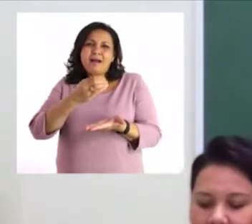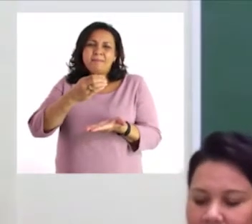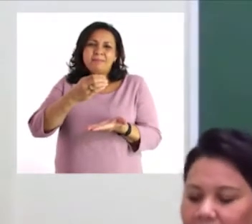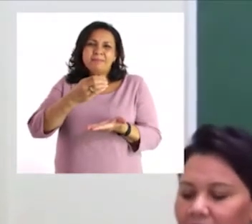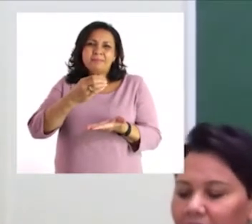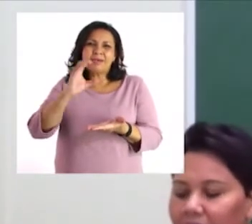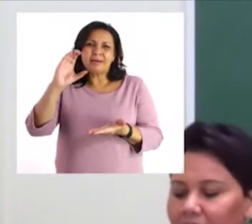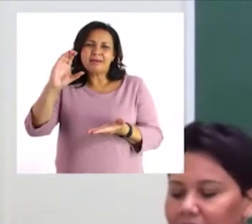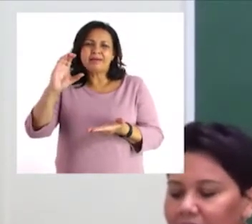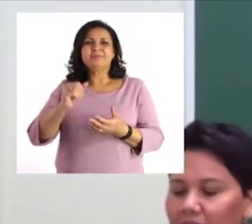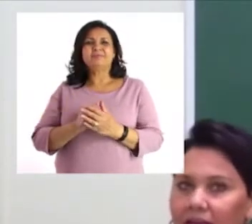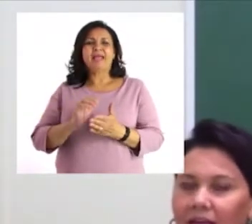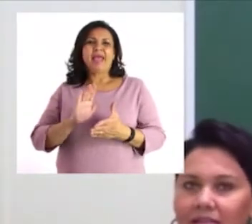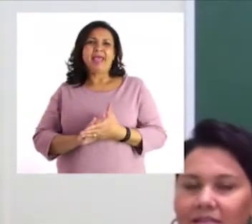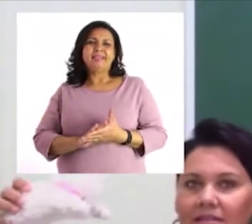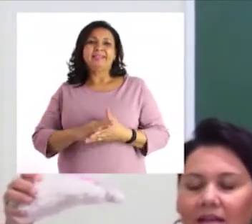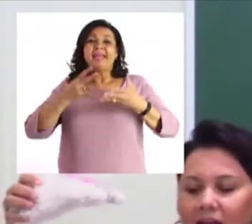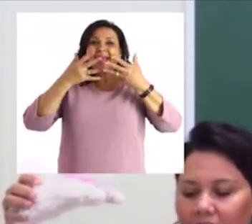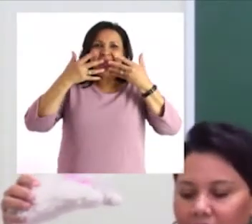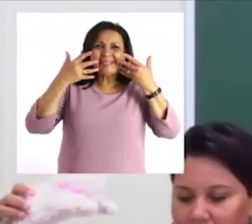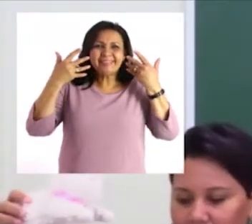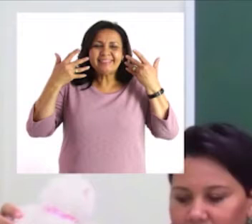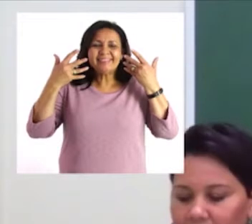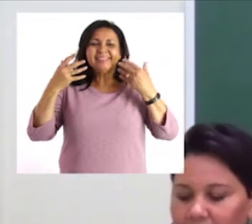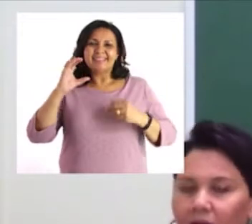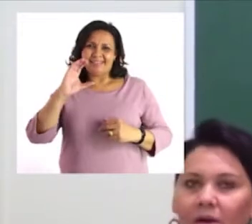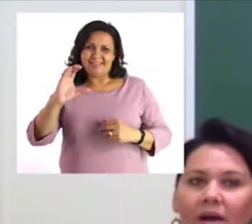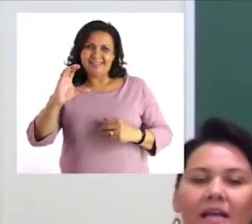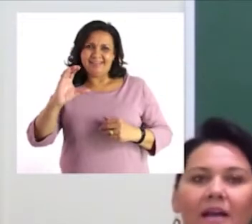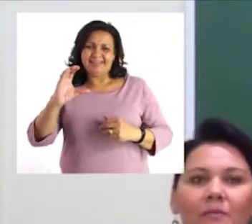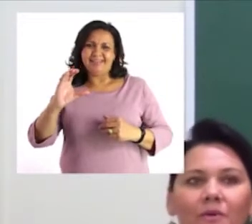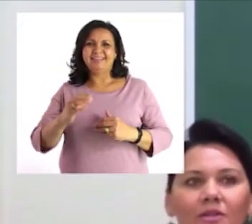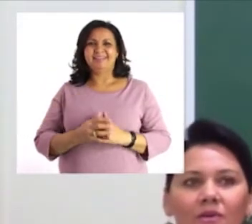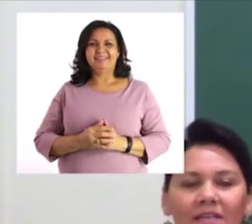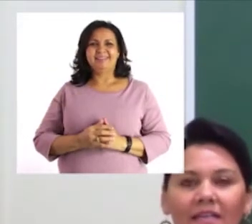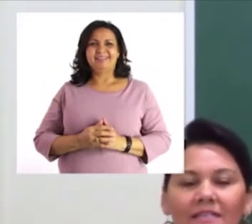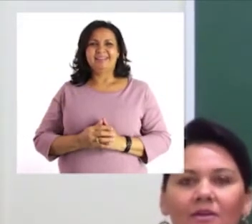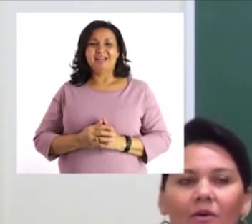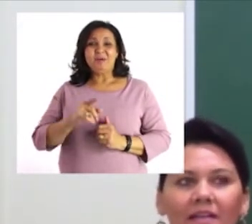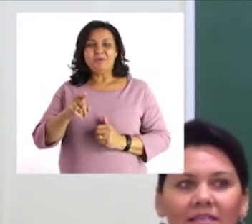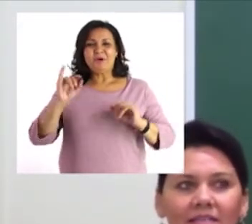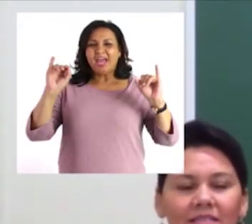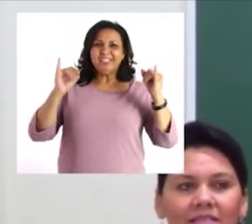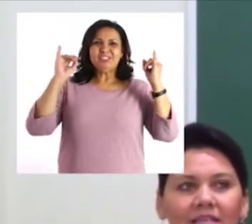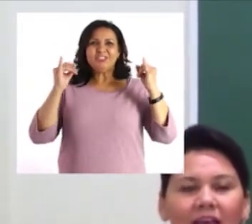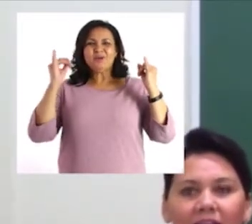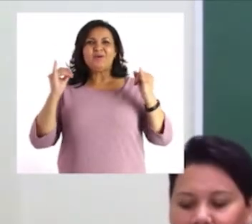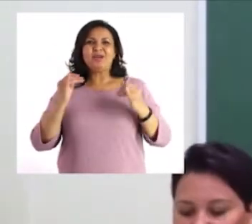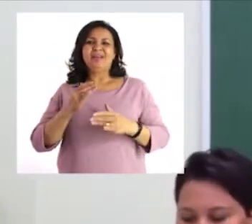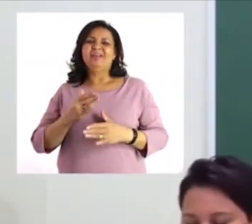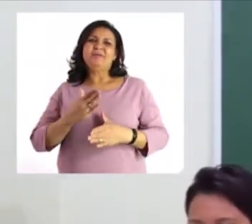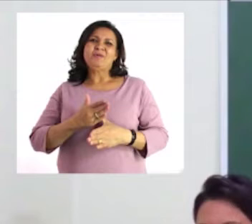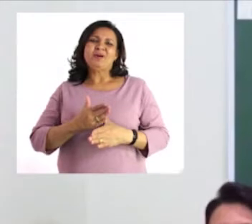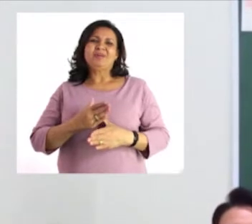k, and cat, k. Well, I hope you enjoyed the lesson on letter C